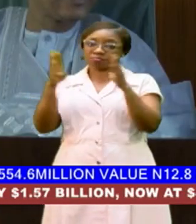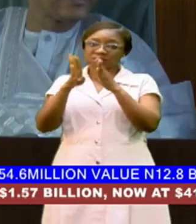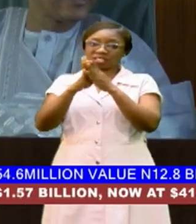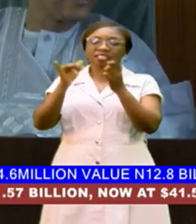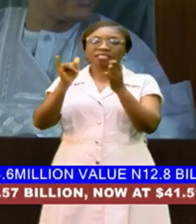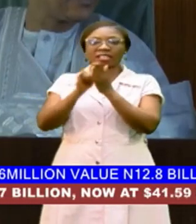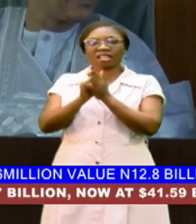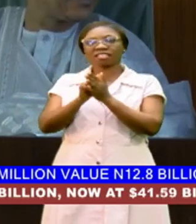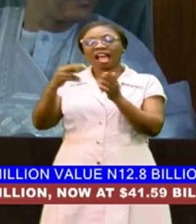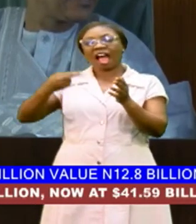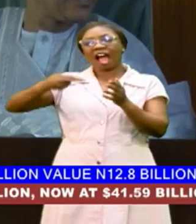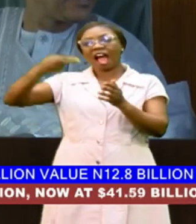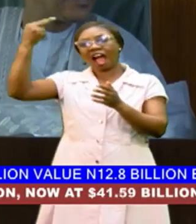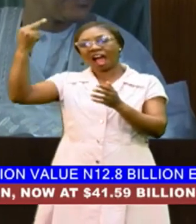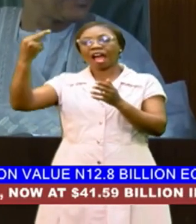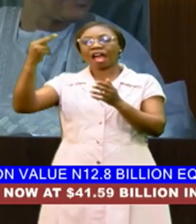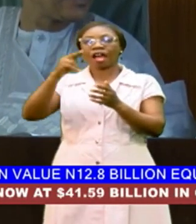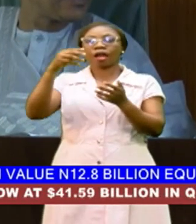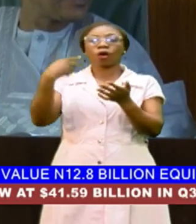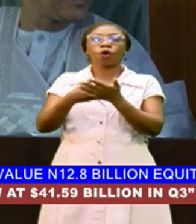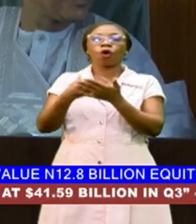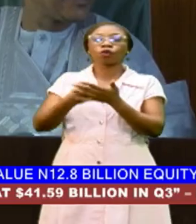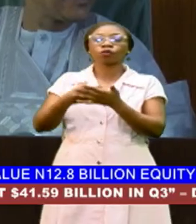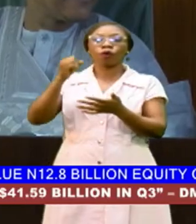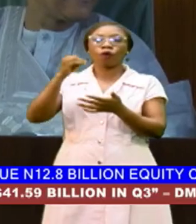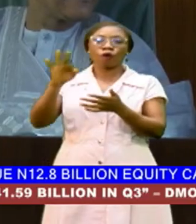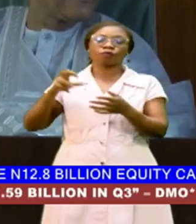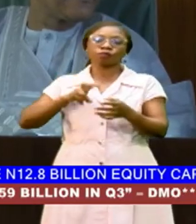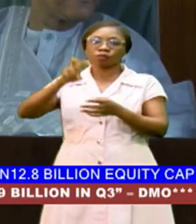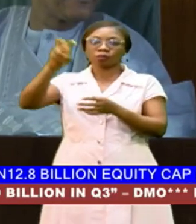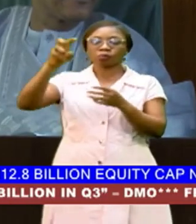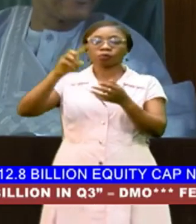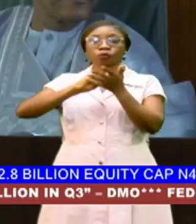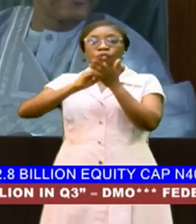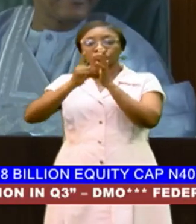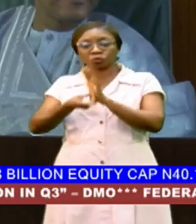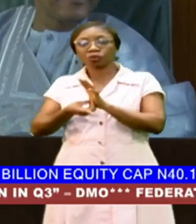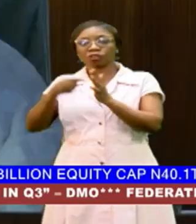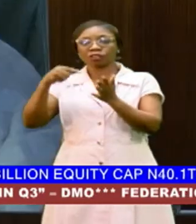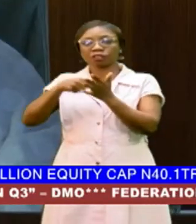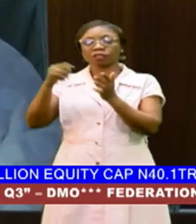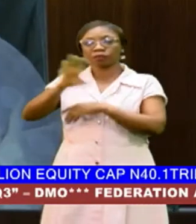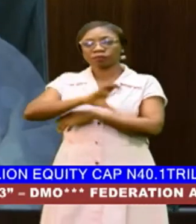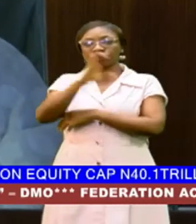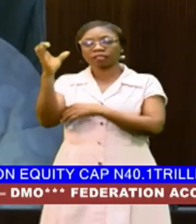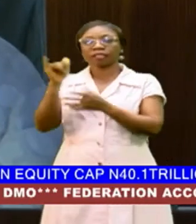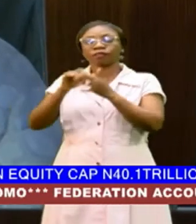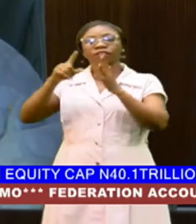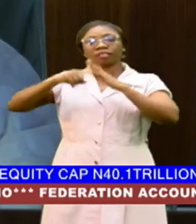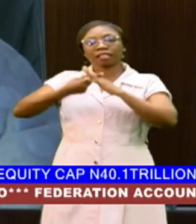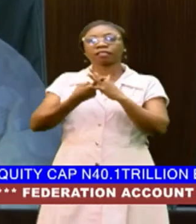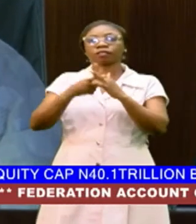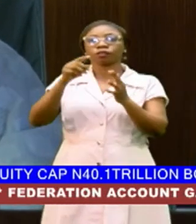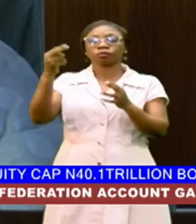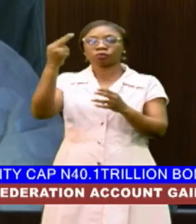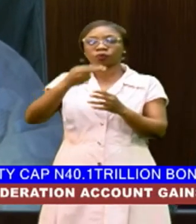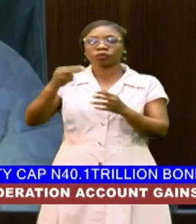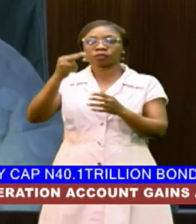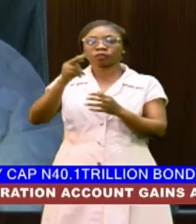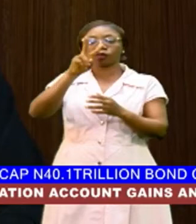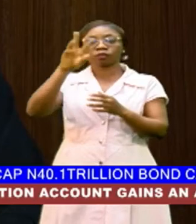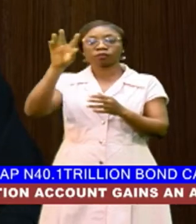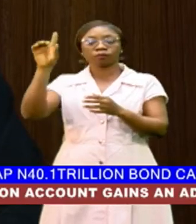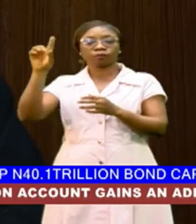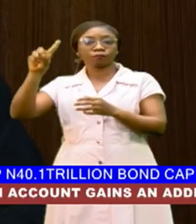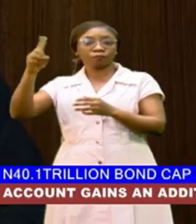high cost of transportation during festivities, which will run from Thursday, 21st December 2023 to